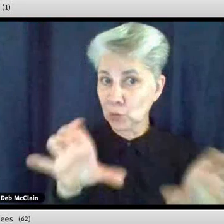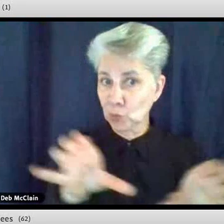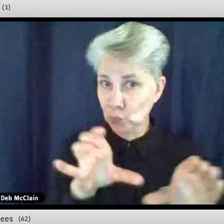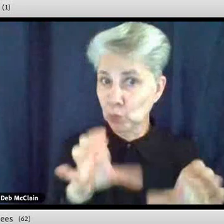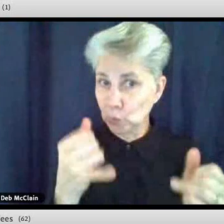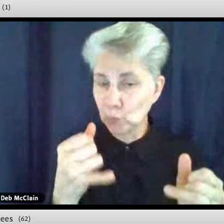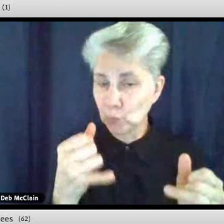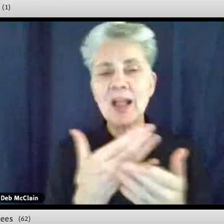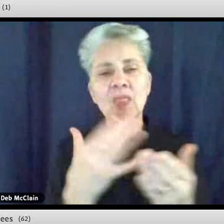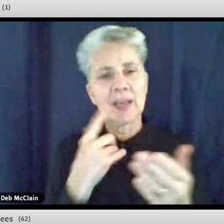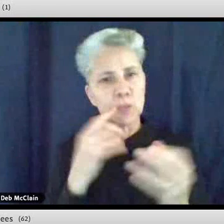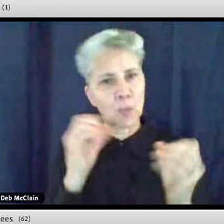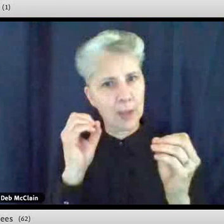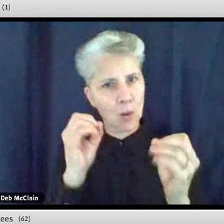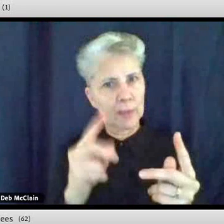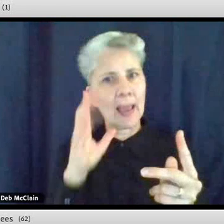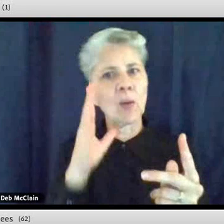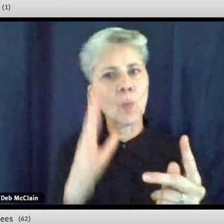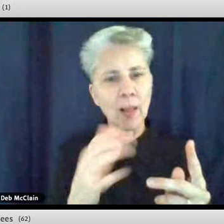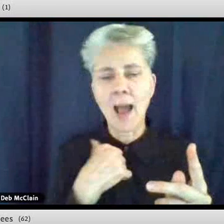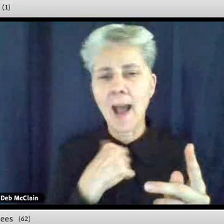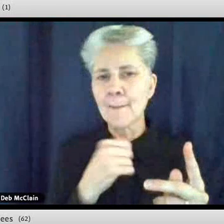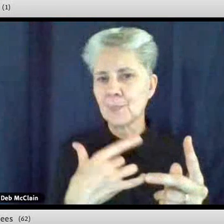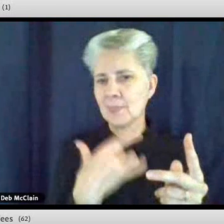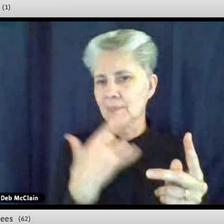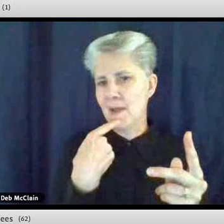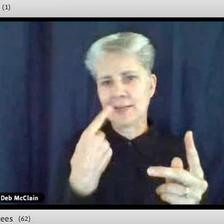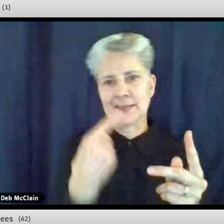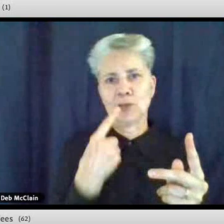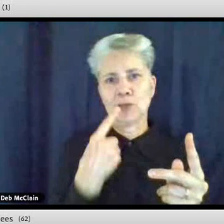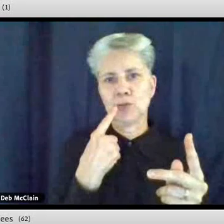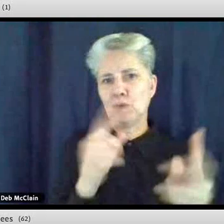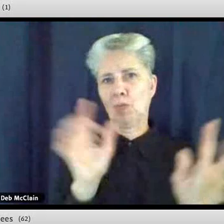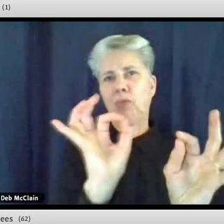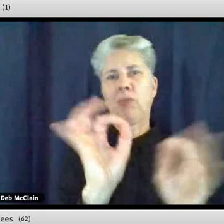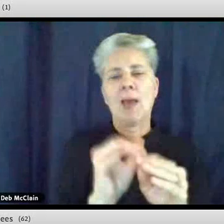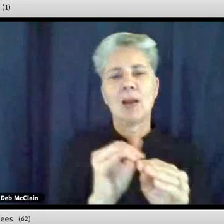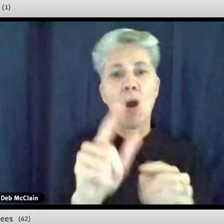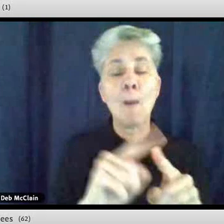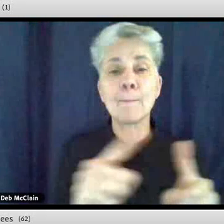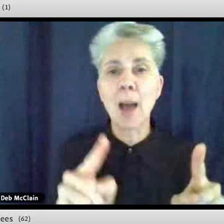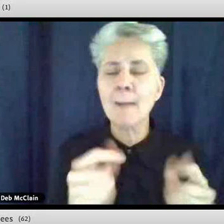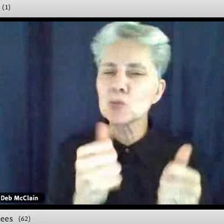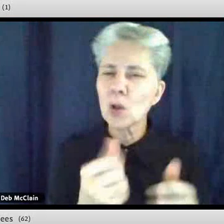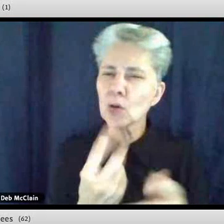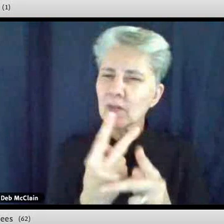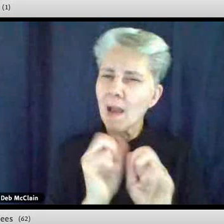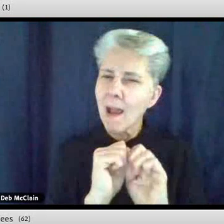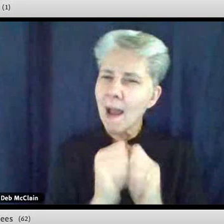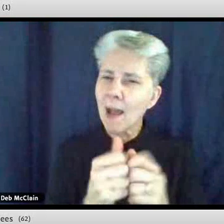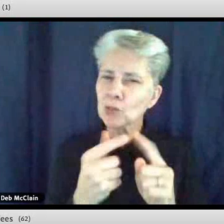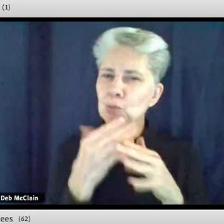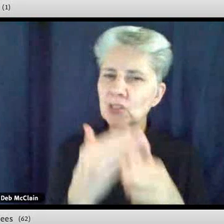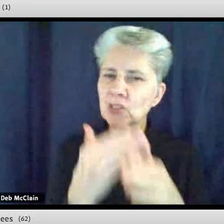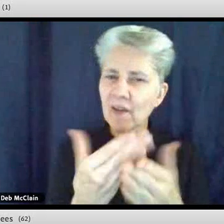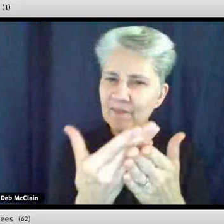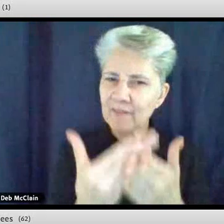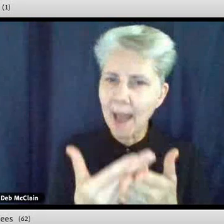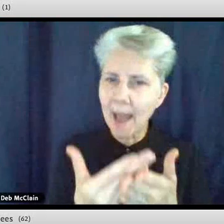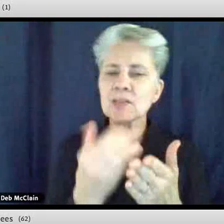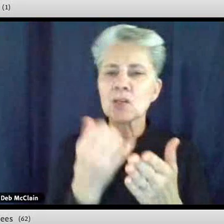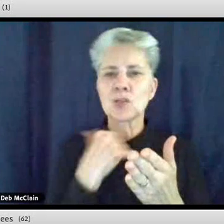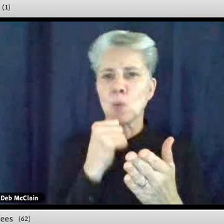cautiously optimistic. You know, if we do what we need to do, things will be okay. I'm not saying to make light of it